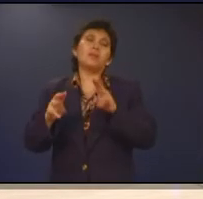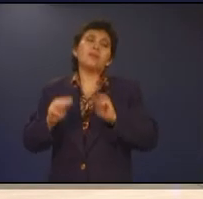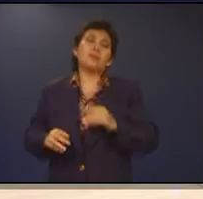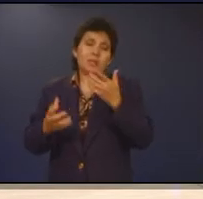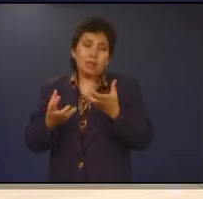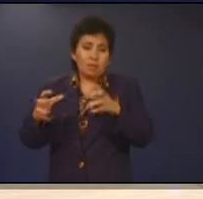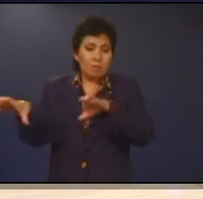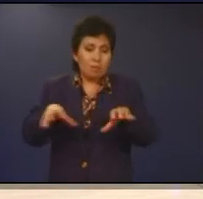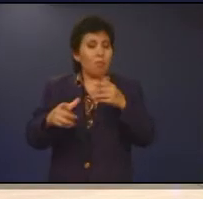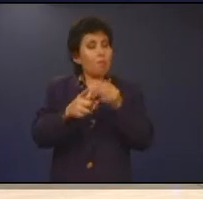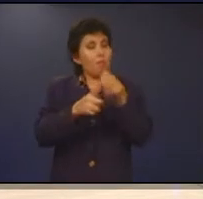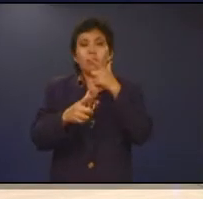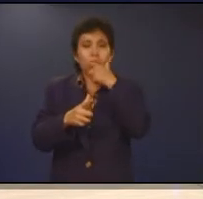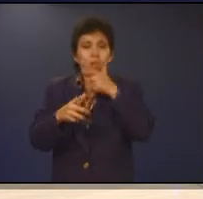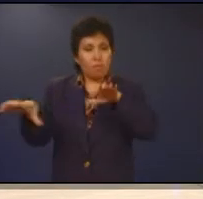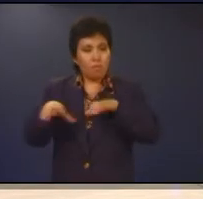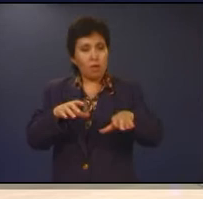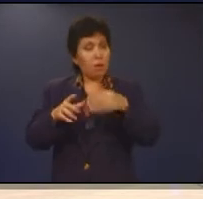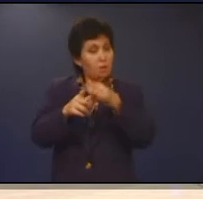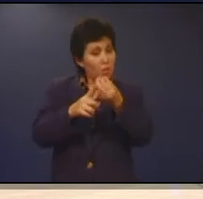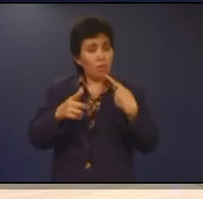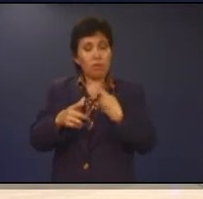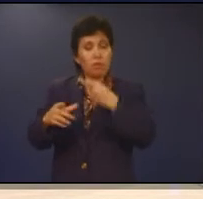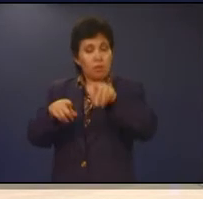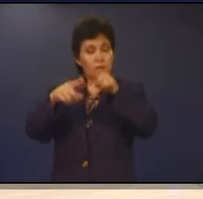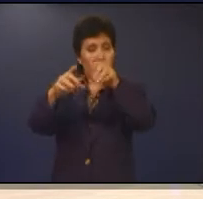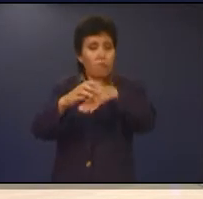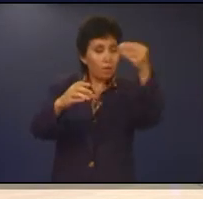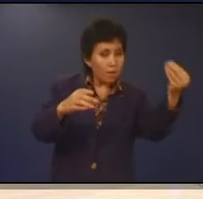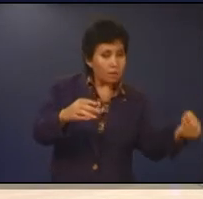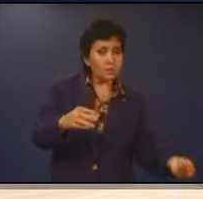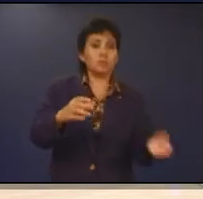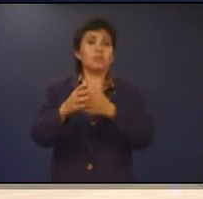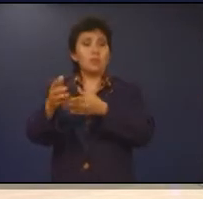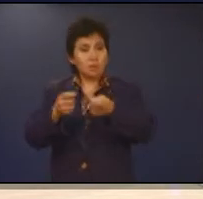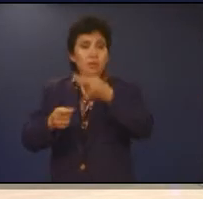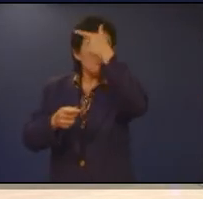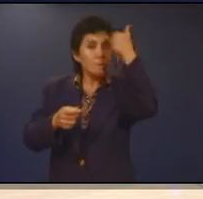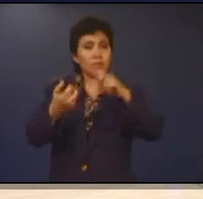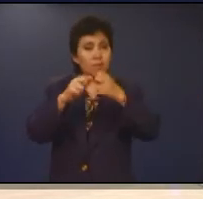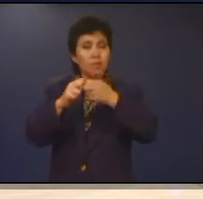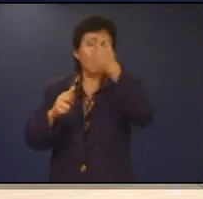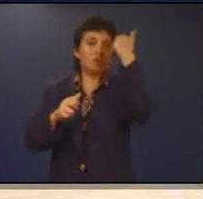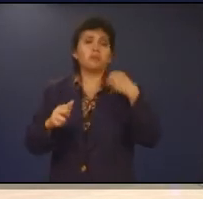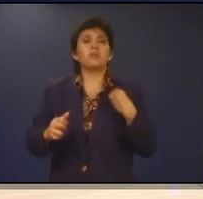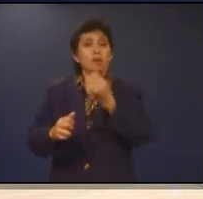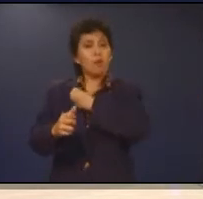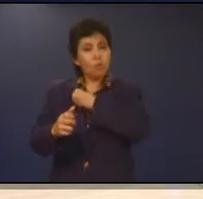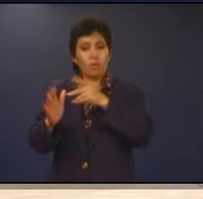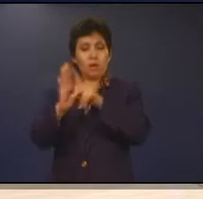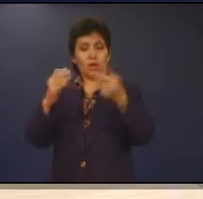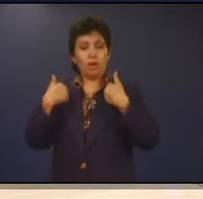do that. Or do we go into external attribution? It means that the problem, it happens because of the